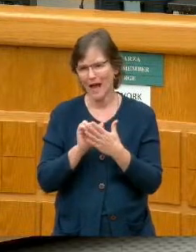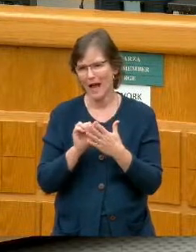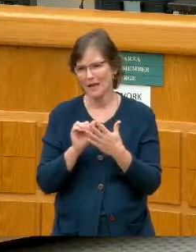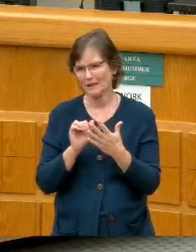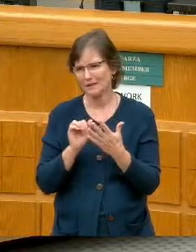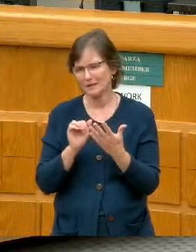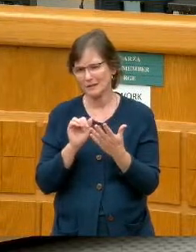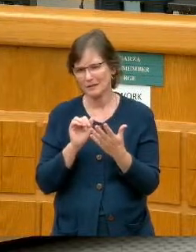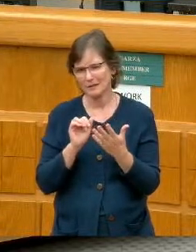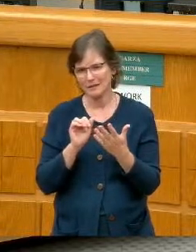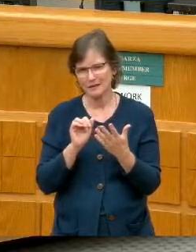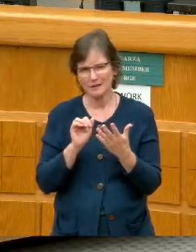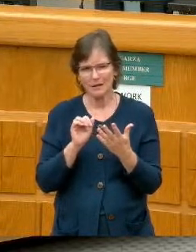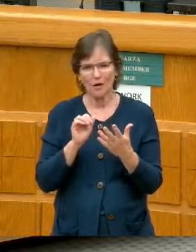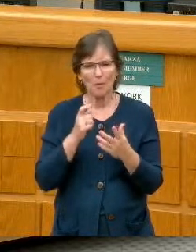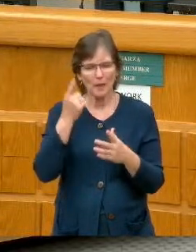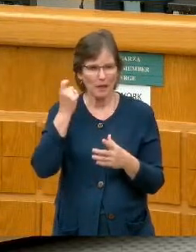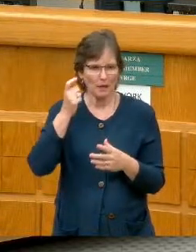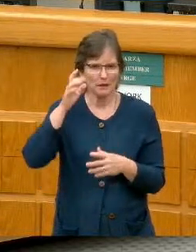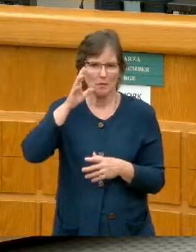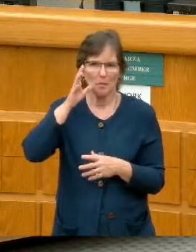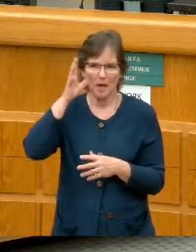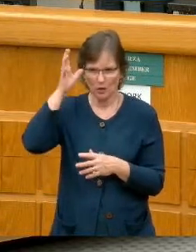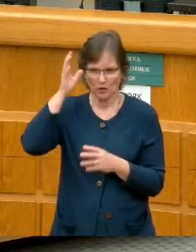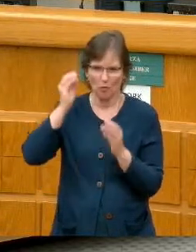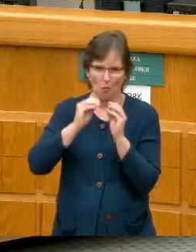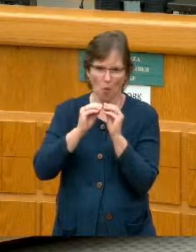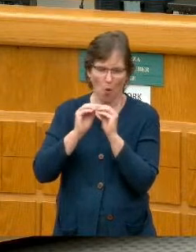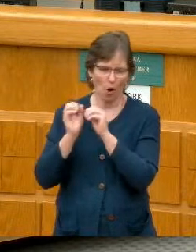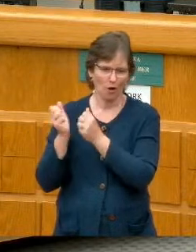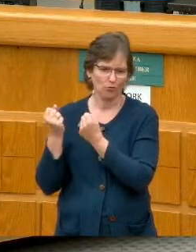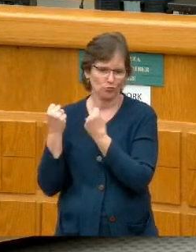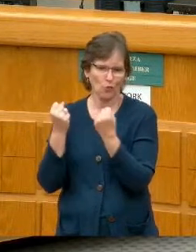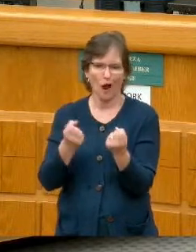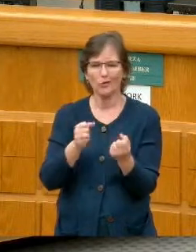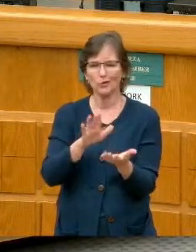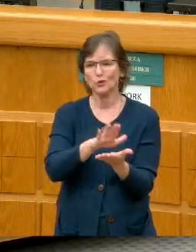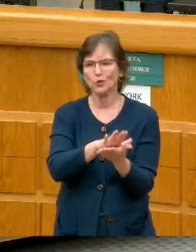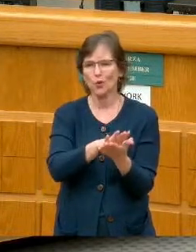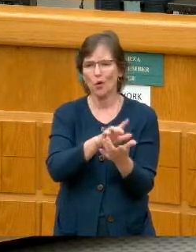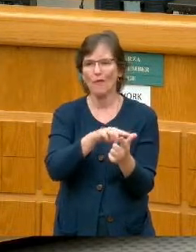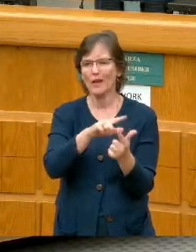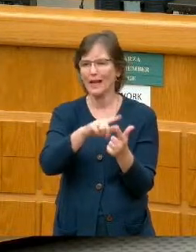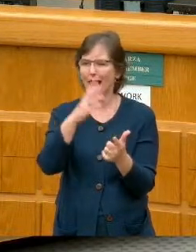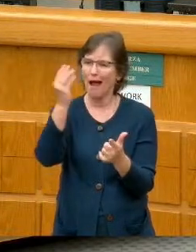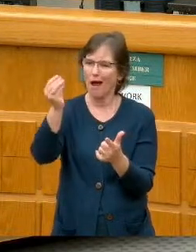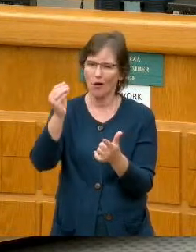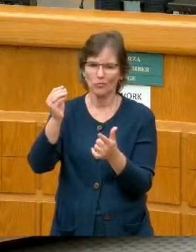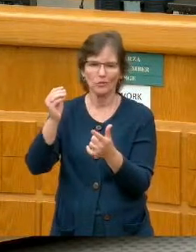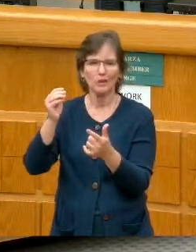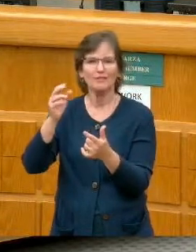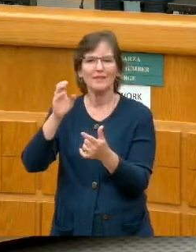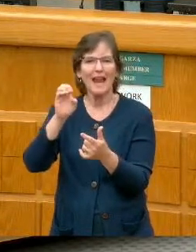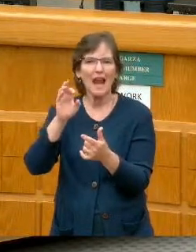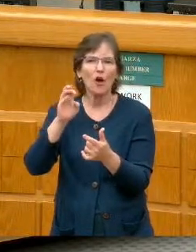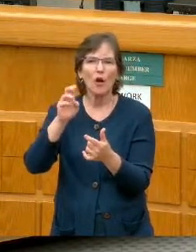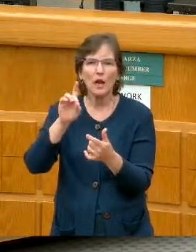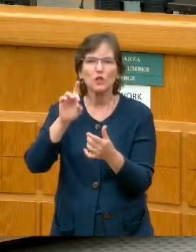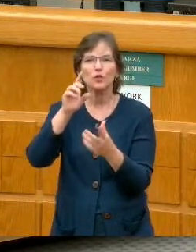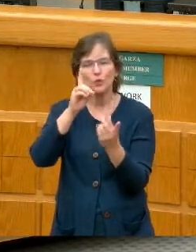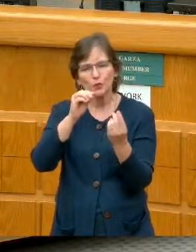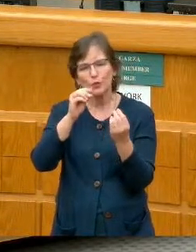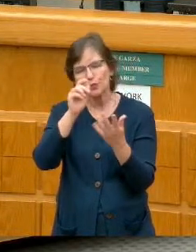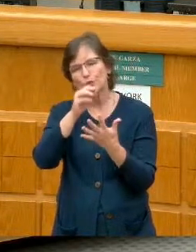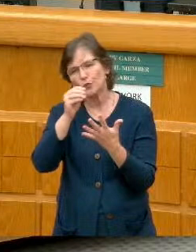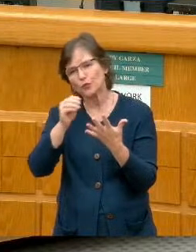they're probably taking their kids to school, as well as they may do more errands and things during the day when their kids are not in the house doing remote